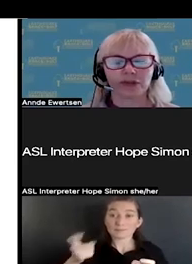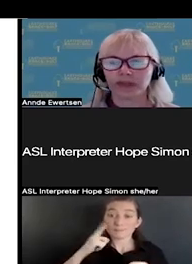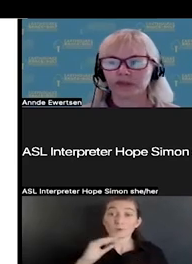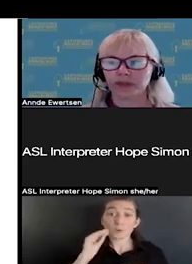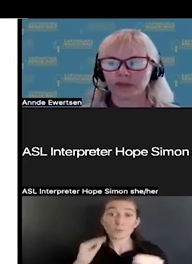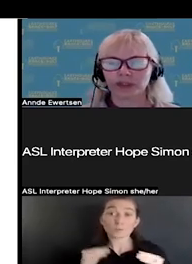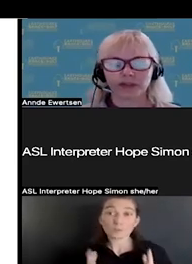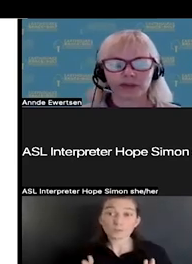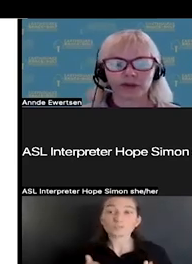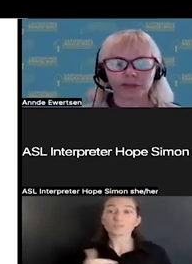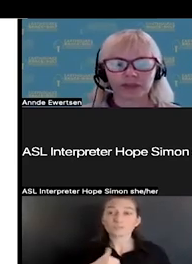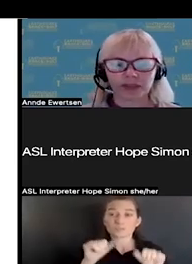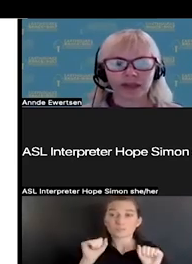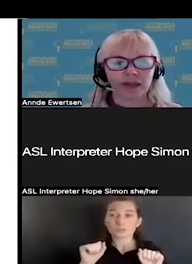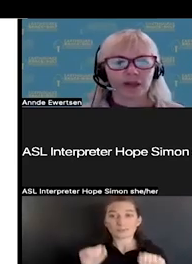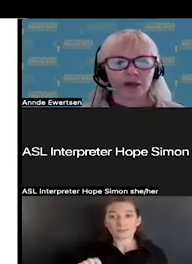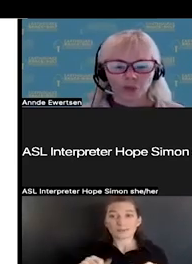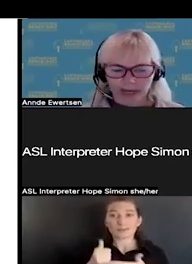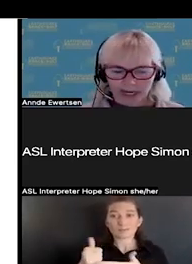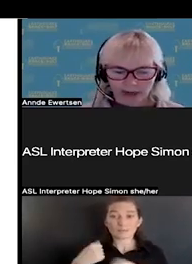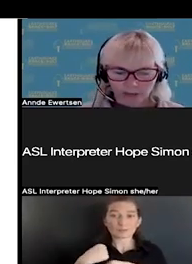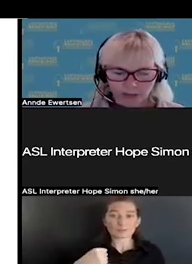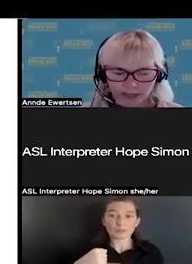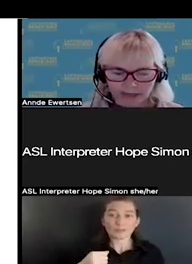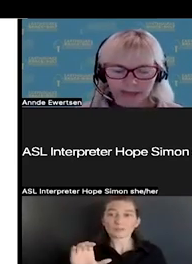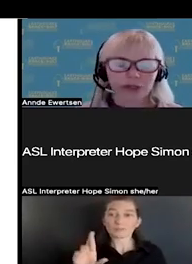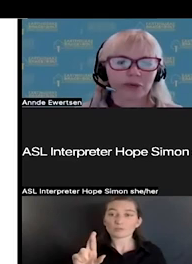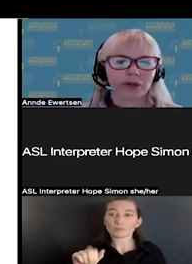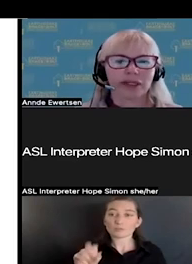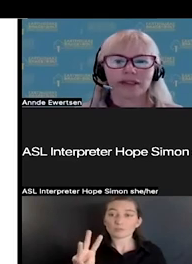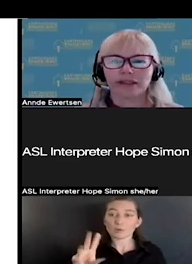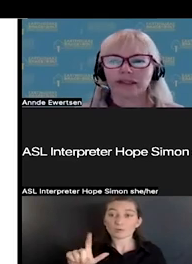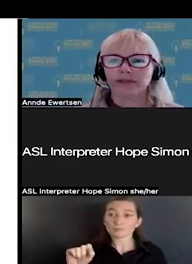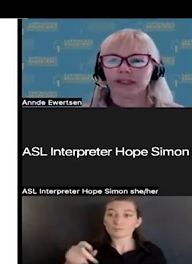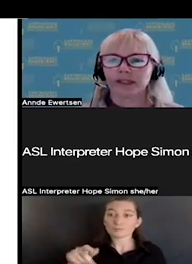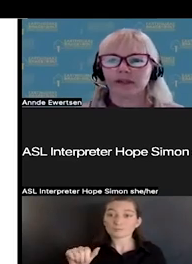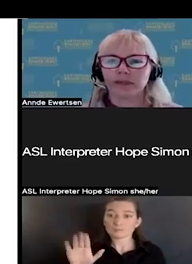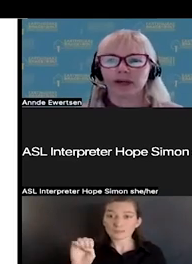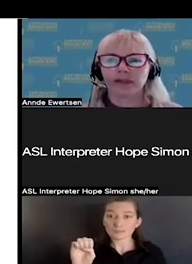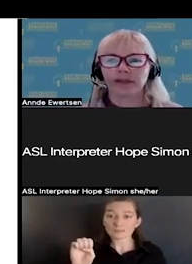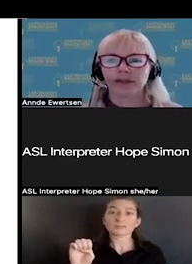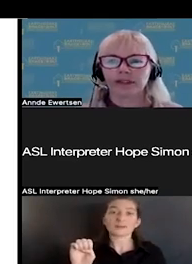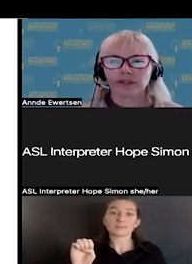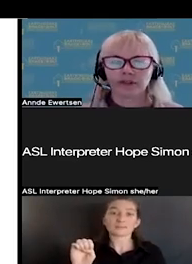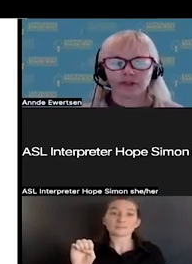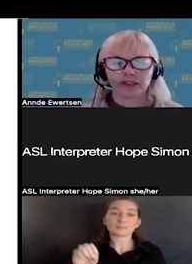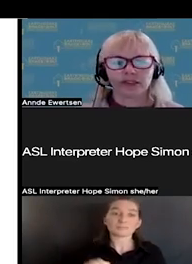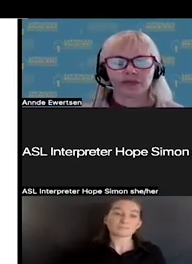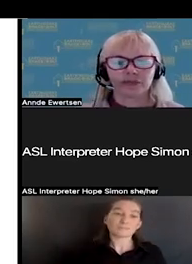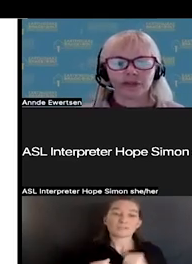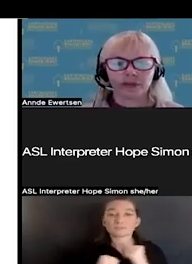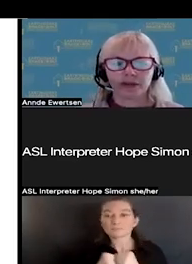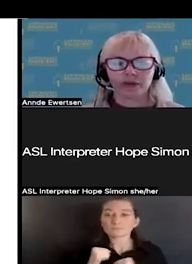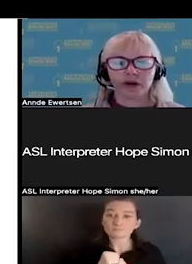crawl space vulnerability in their homes. We recently were awarded a significant amount of additional funds